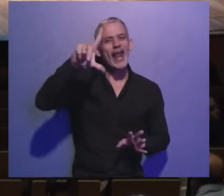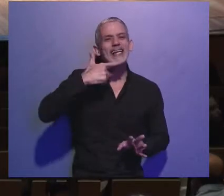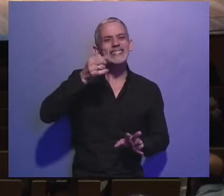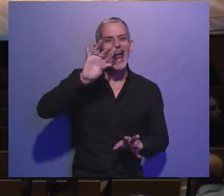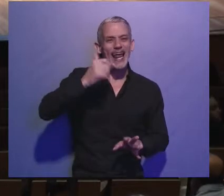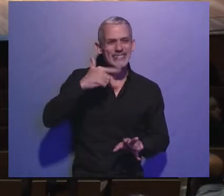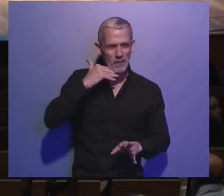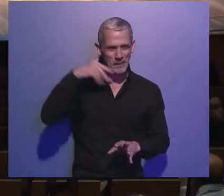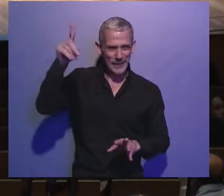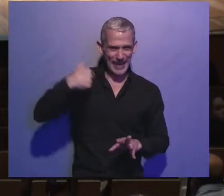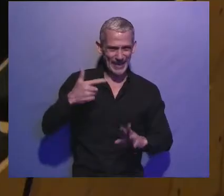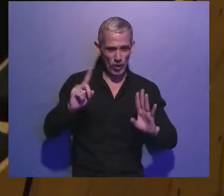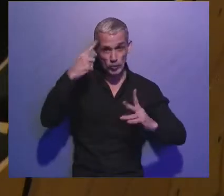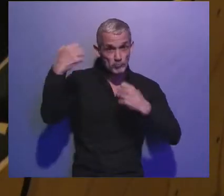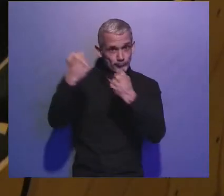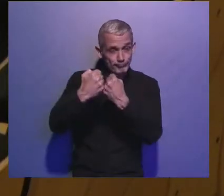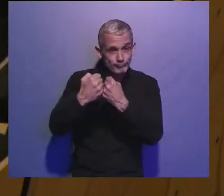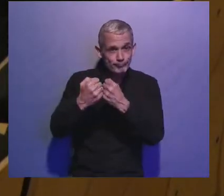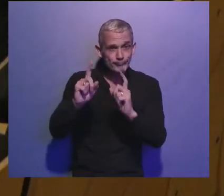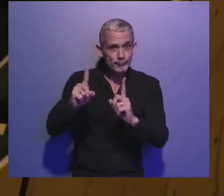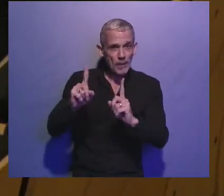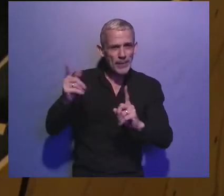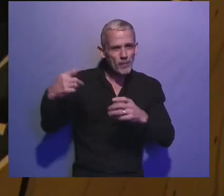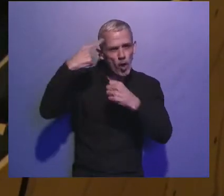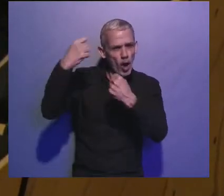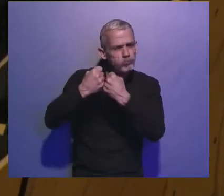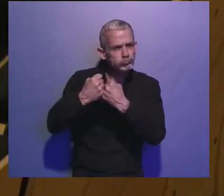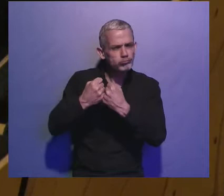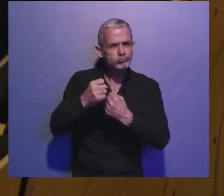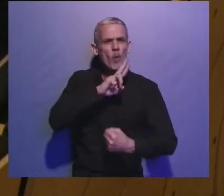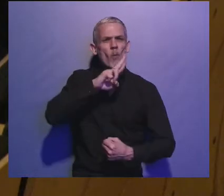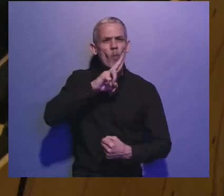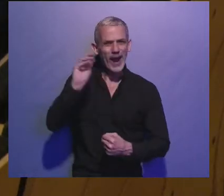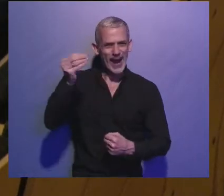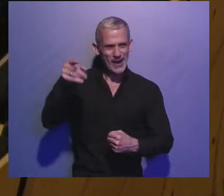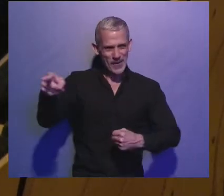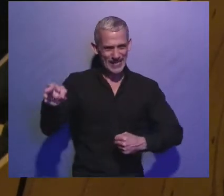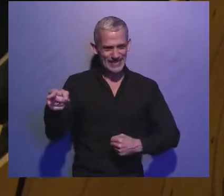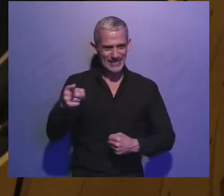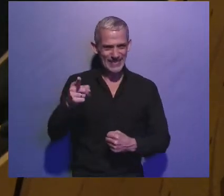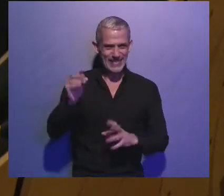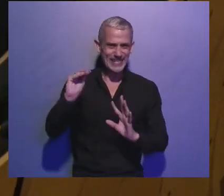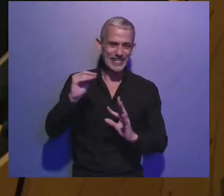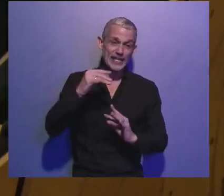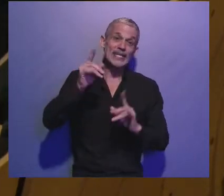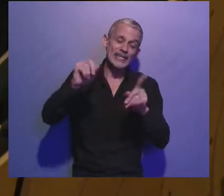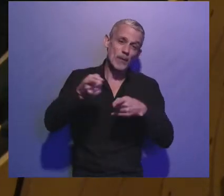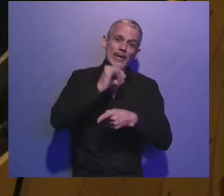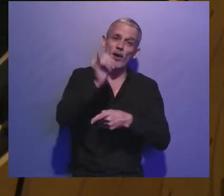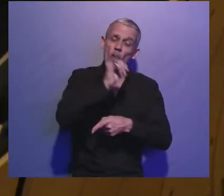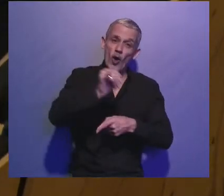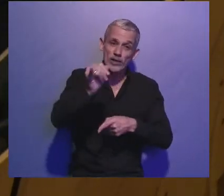I'm Joel Salas from Mexico. So, in tune with our Brazilian colleague